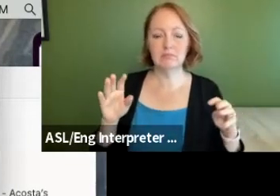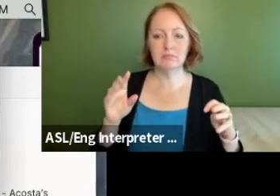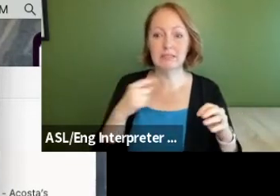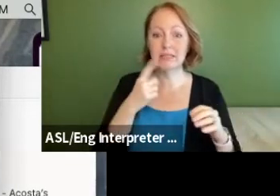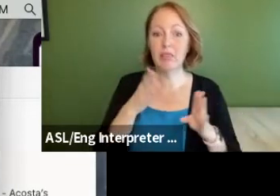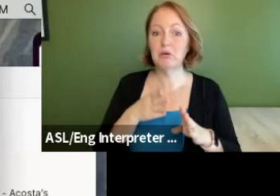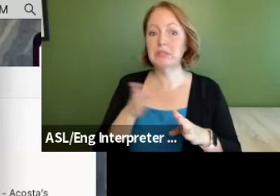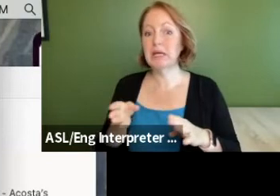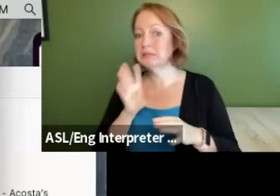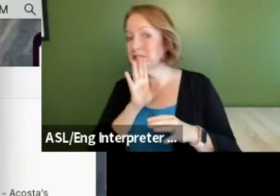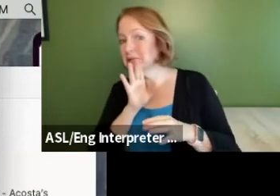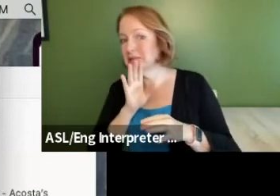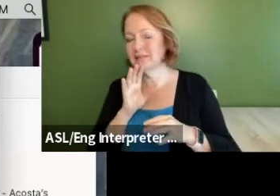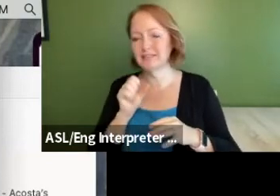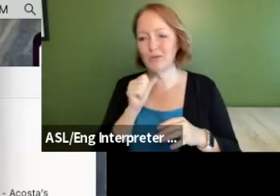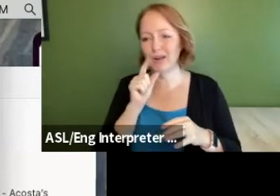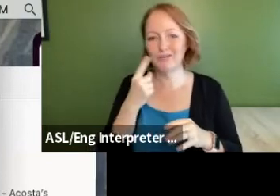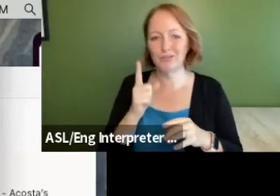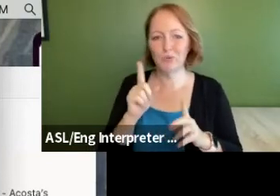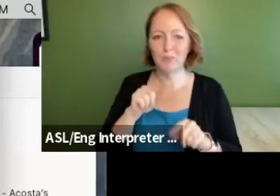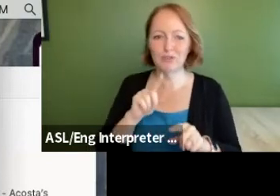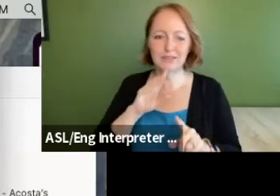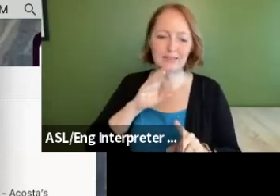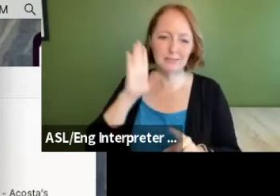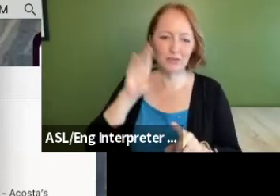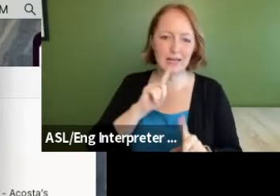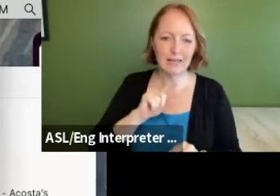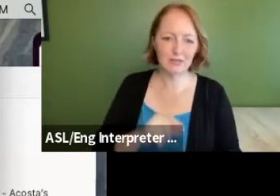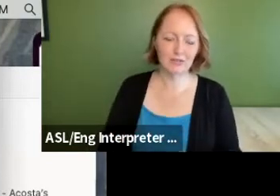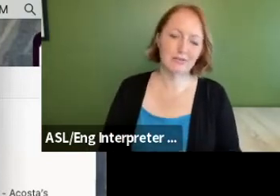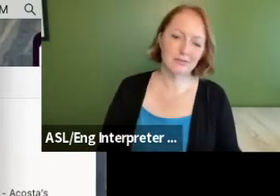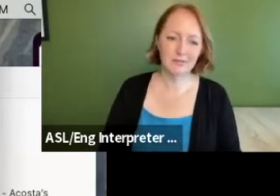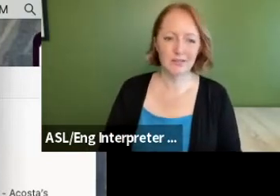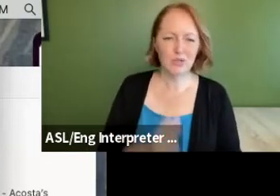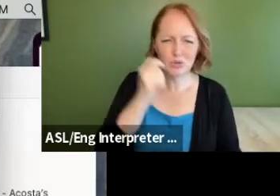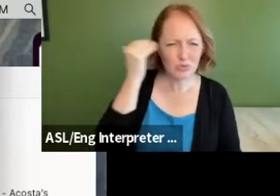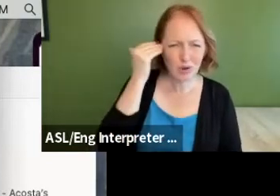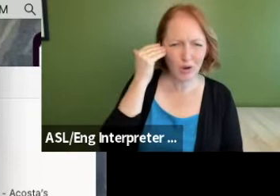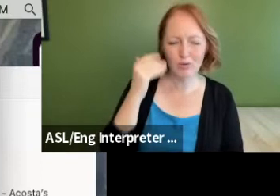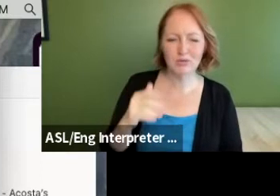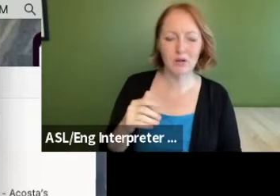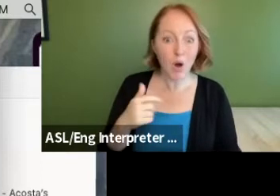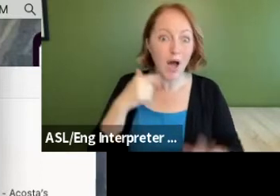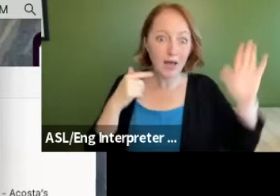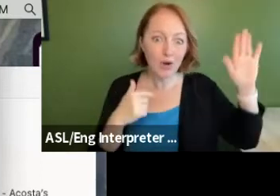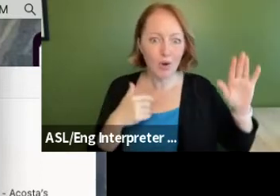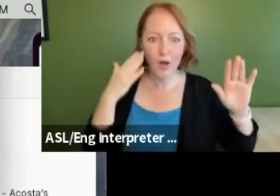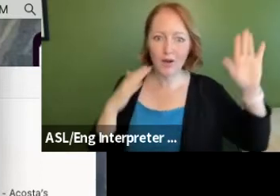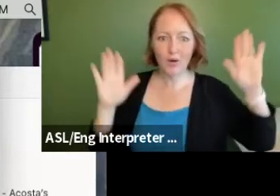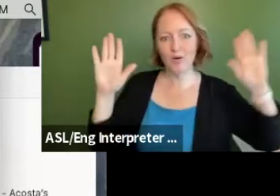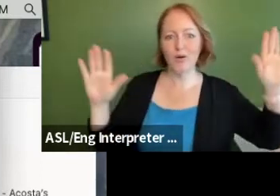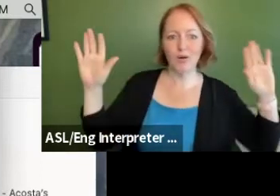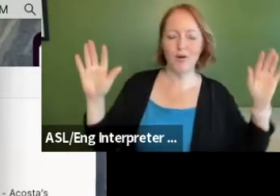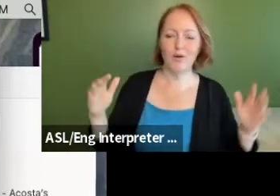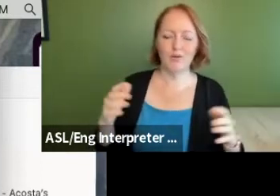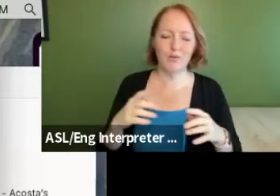you so that she's not just having one person talk. And yeah. I like that it's like, who knows? And people are like, kids are like, I know, and I'm gonna say it to the